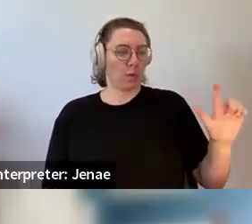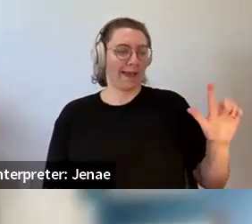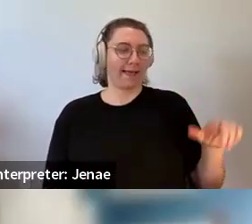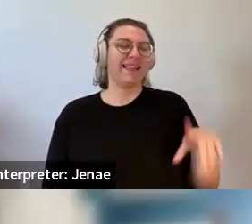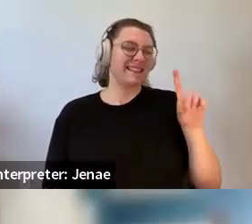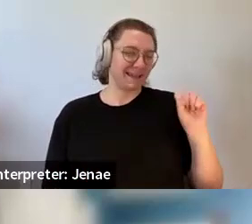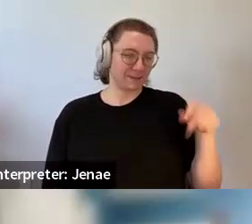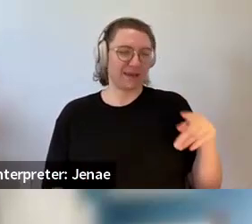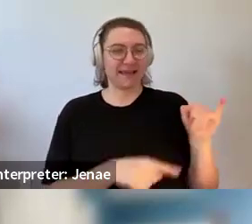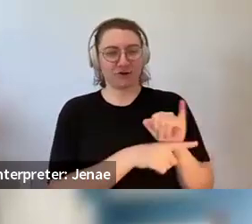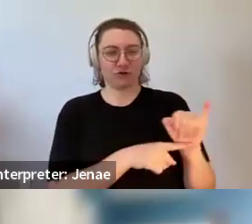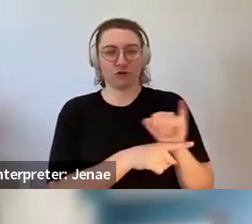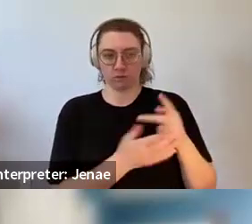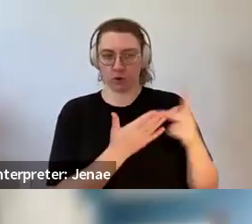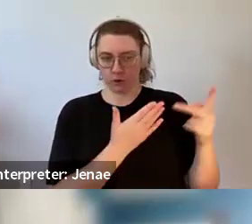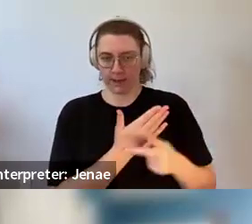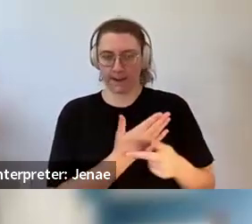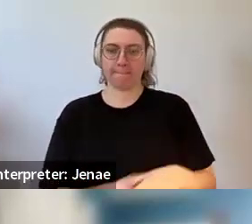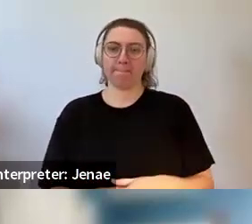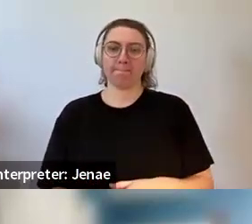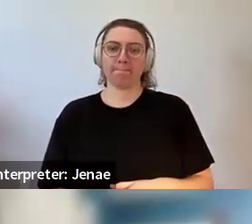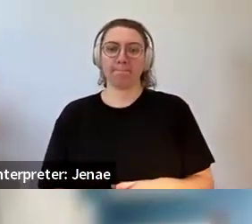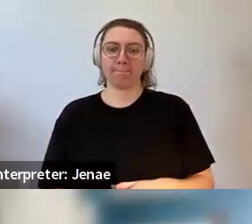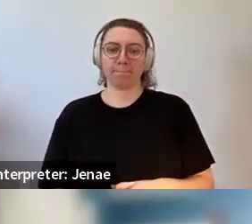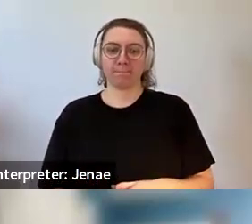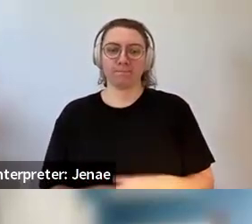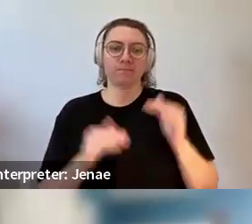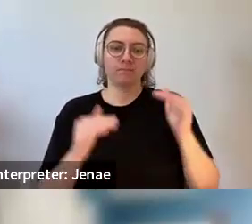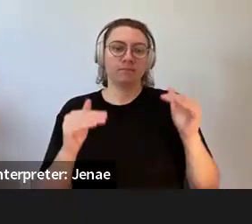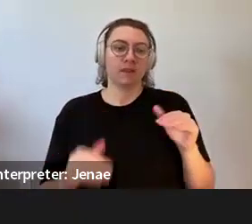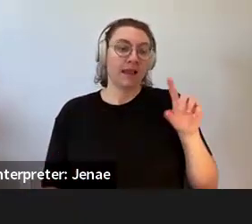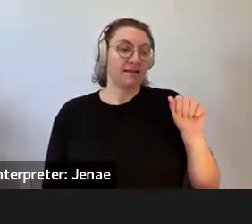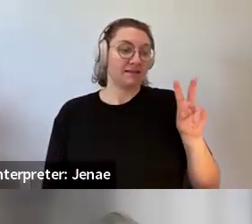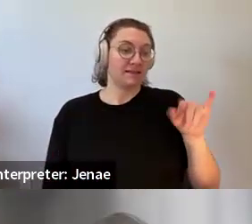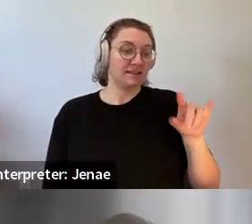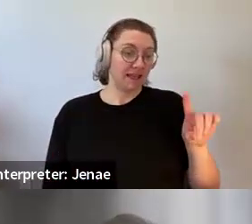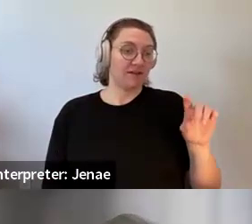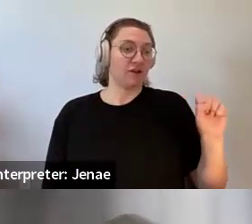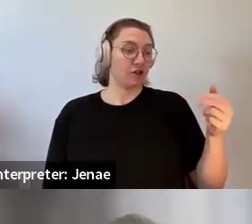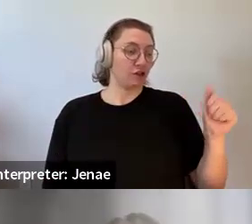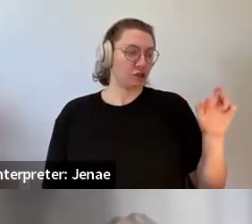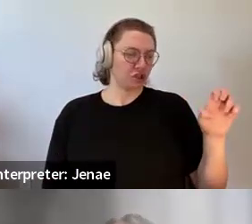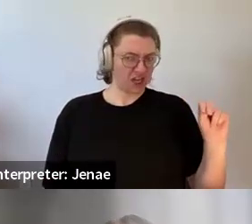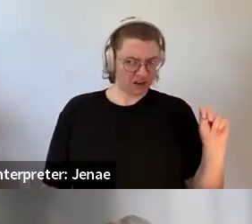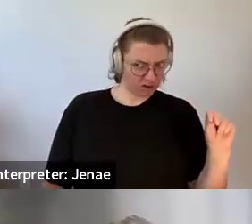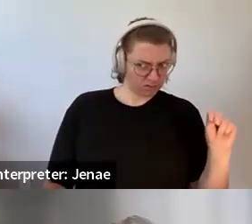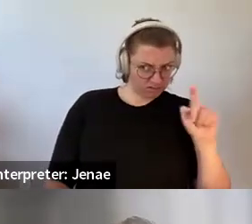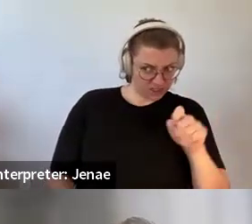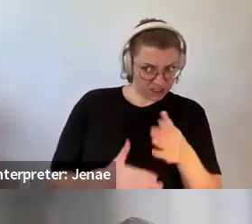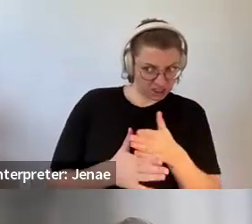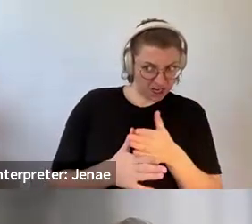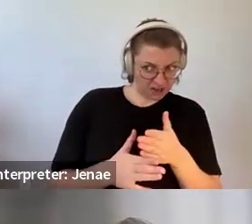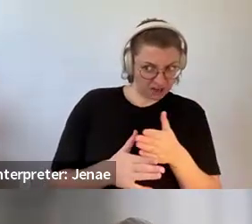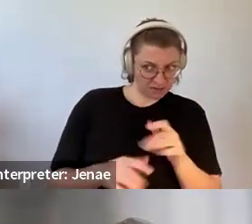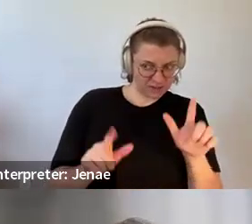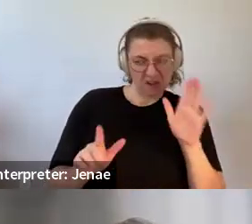DSP internship program. We are going to have David and Sharon. And Sharon, do you need to share your screen? Maybe I'll make you a